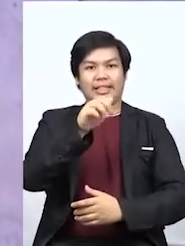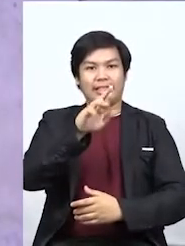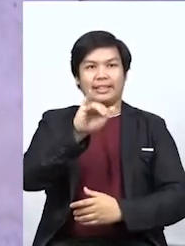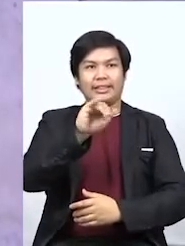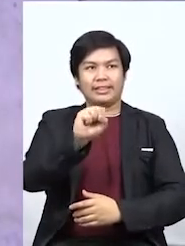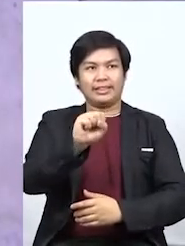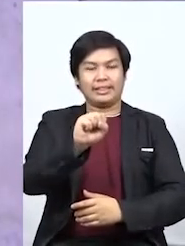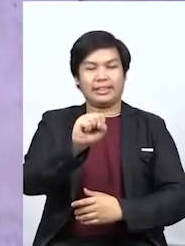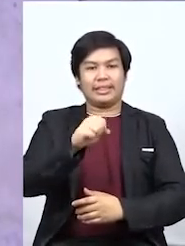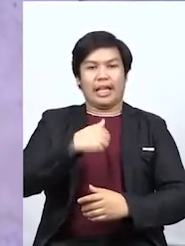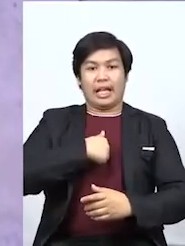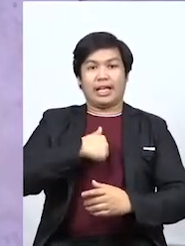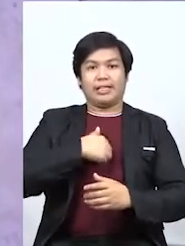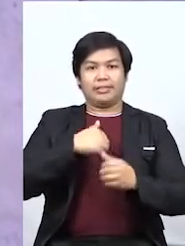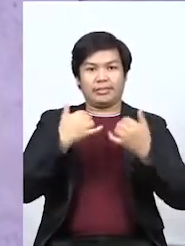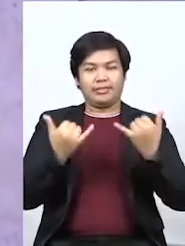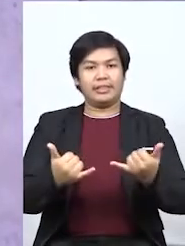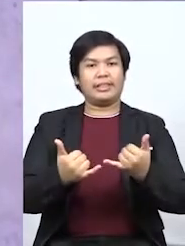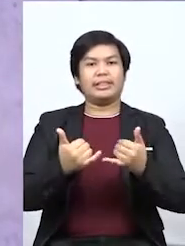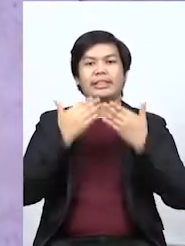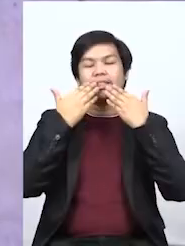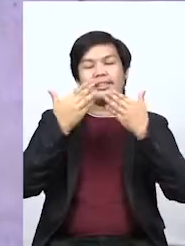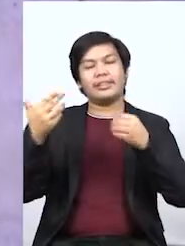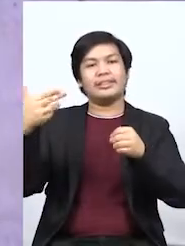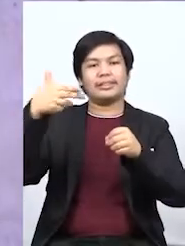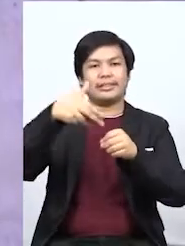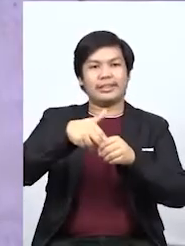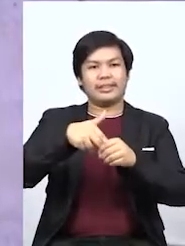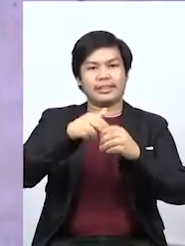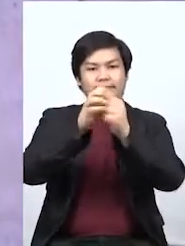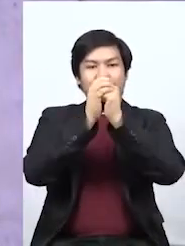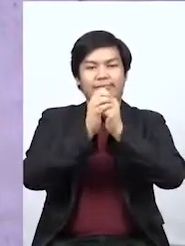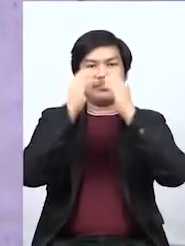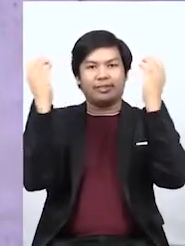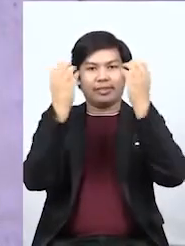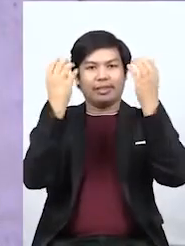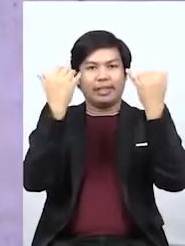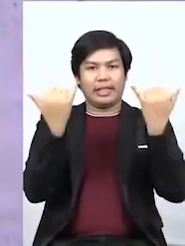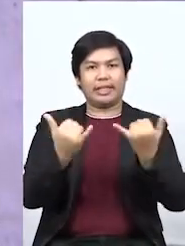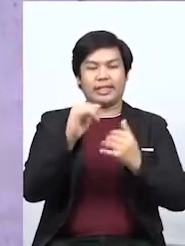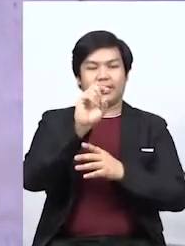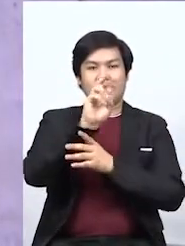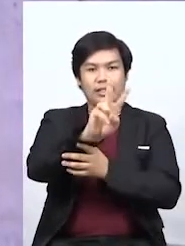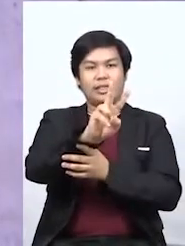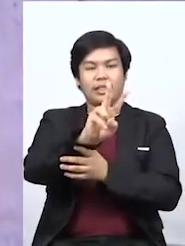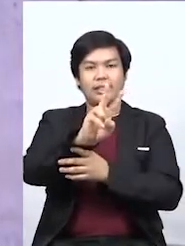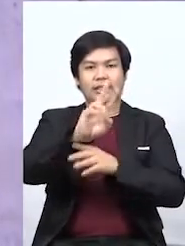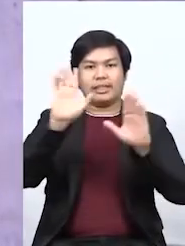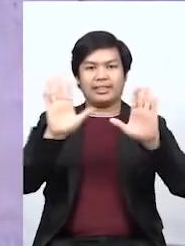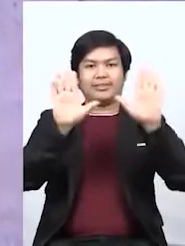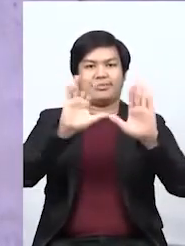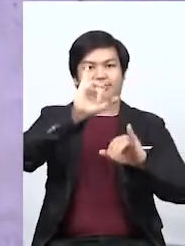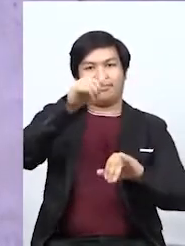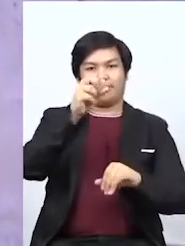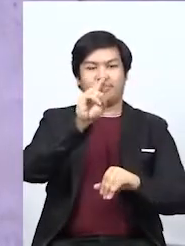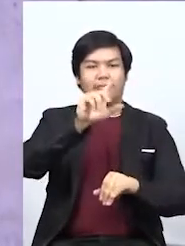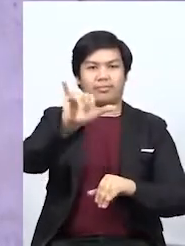like to thank all of you for joining our Worship celebration this second Sunday of July